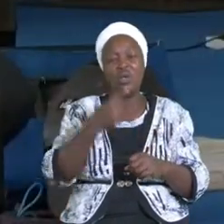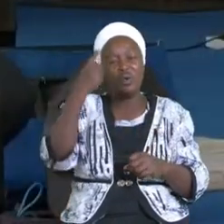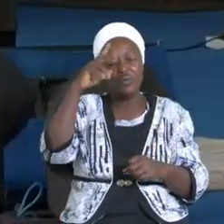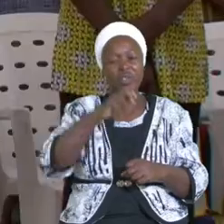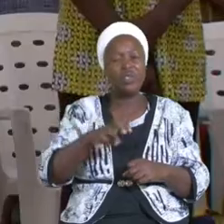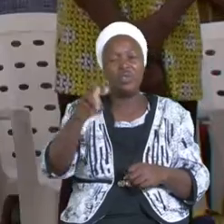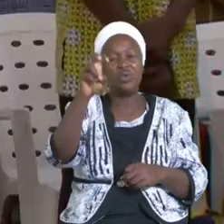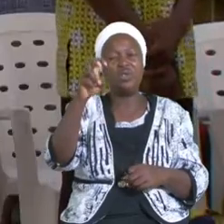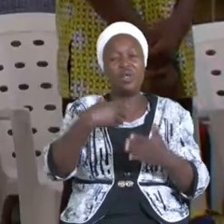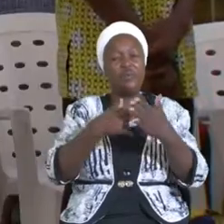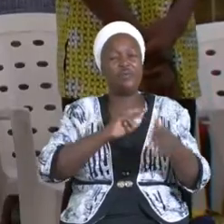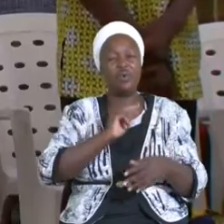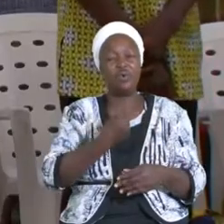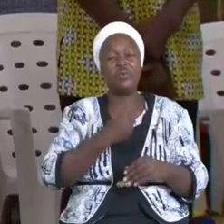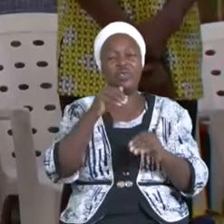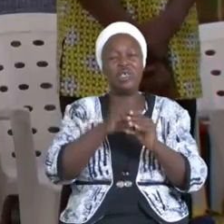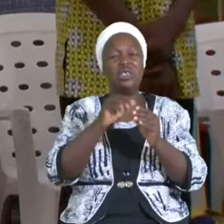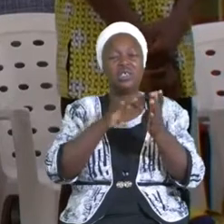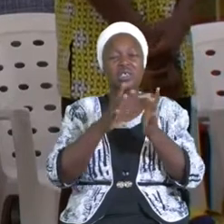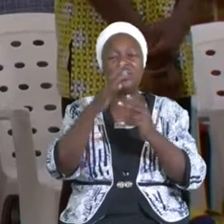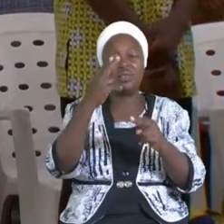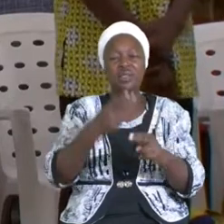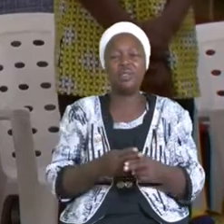in Jesus' name.